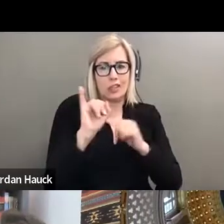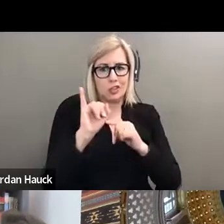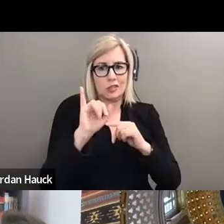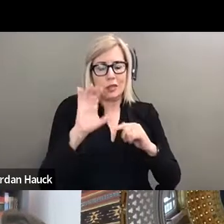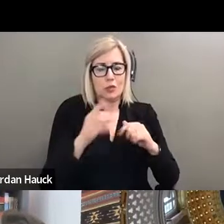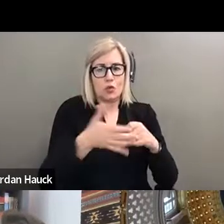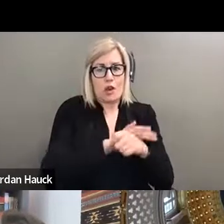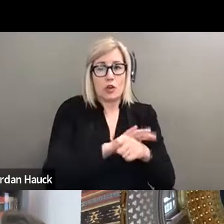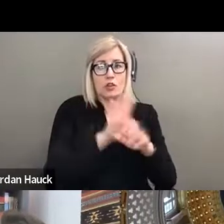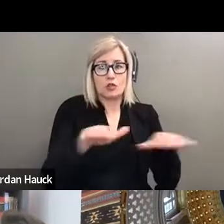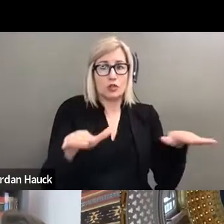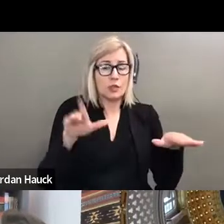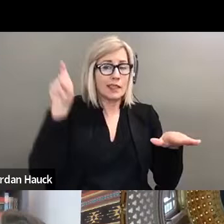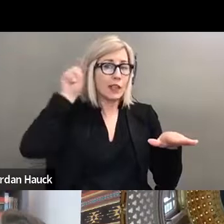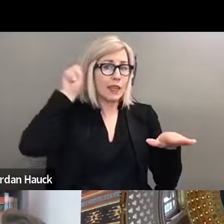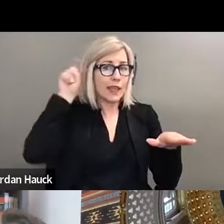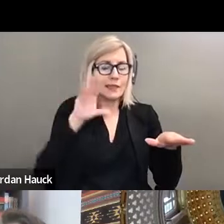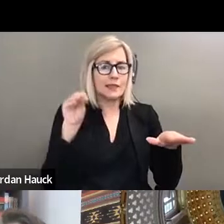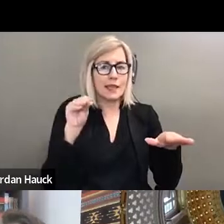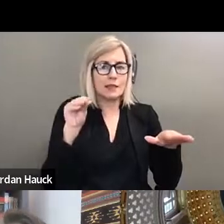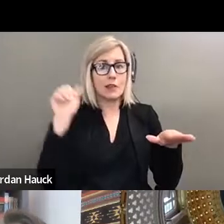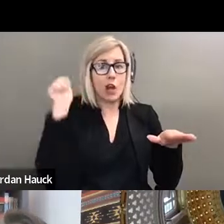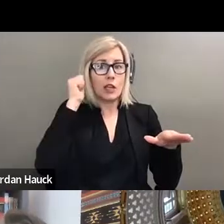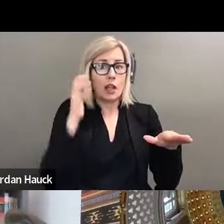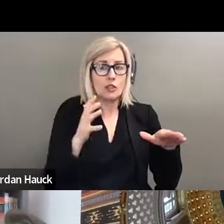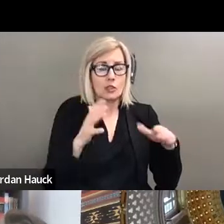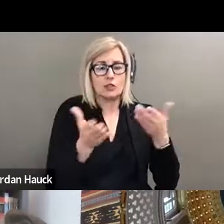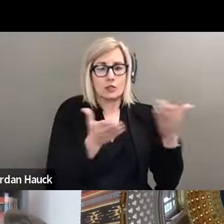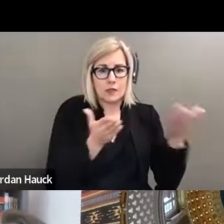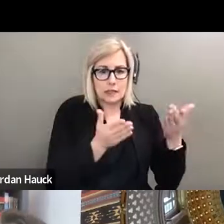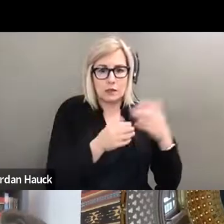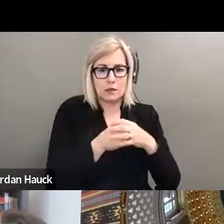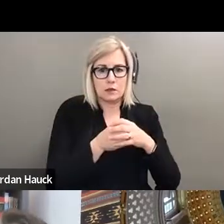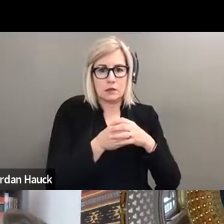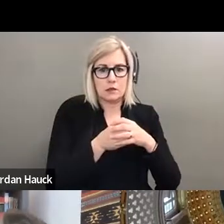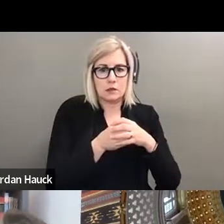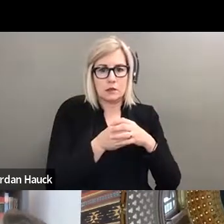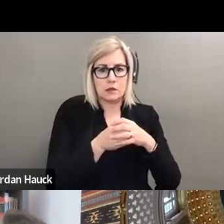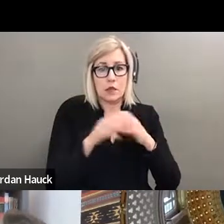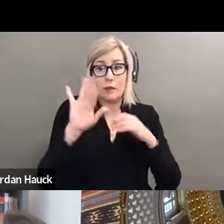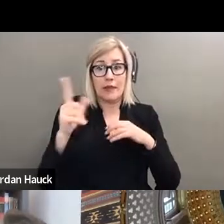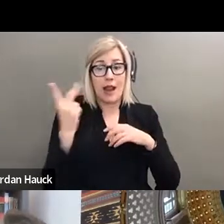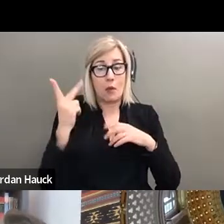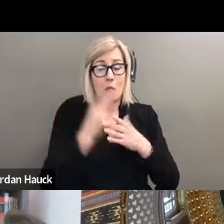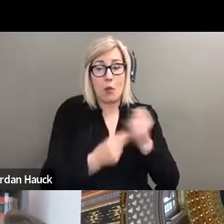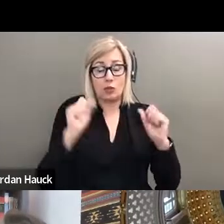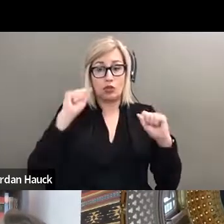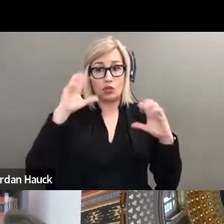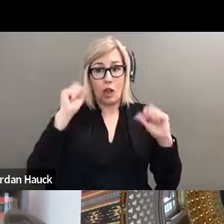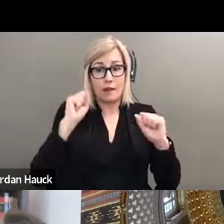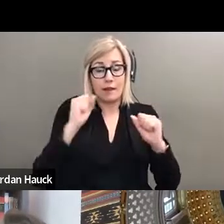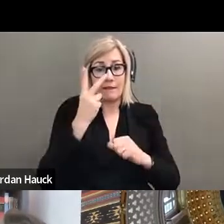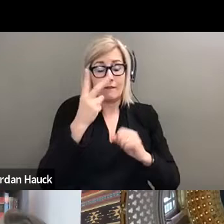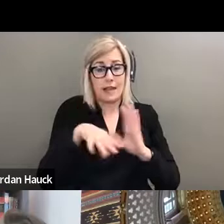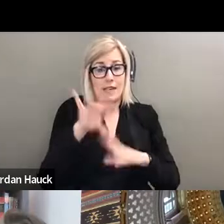children's hearing aids and audiological services. Right, Bill and I were both shocked to find out that those